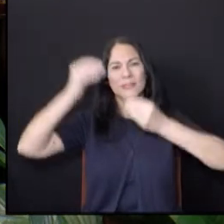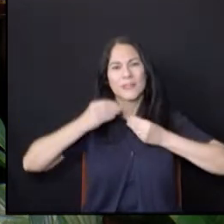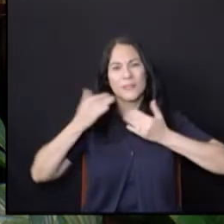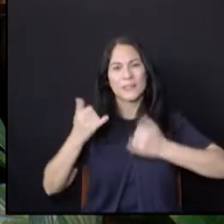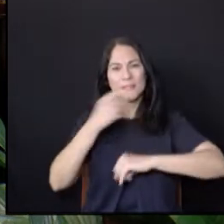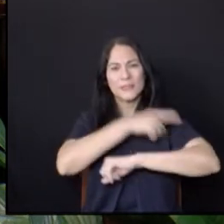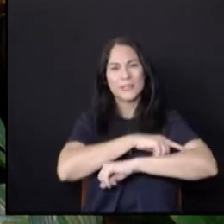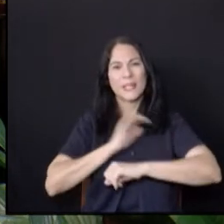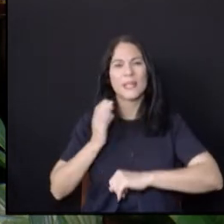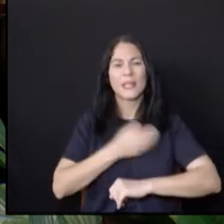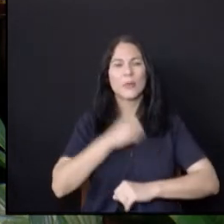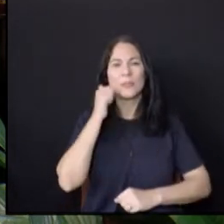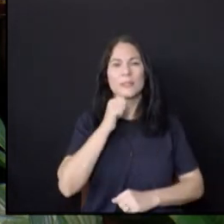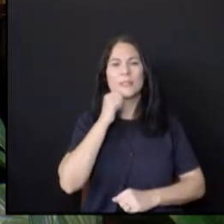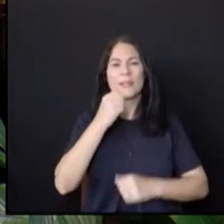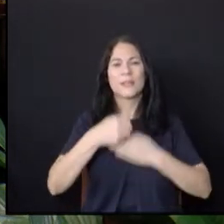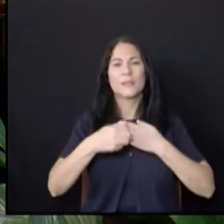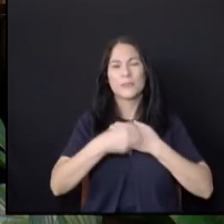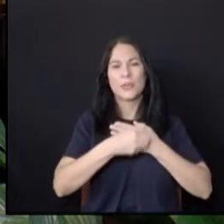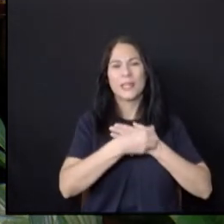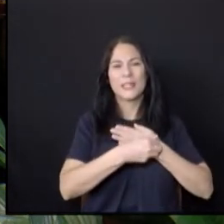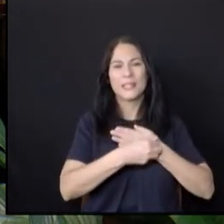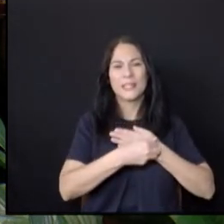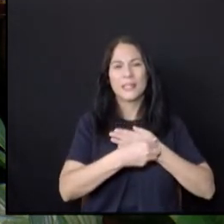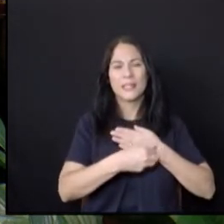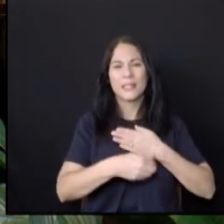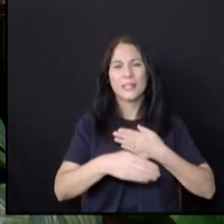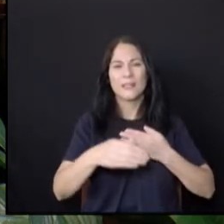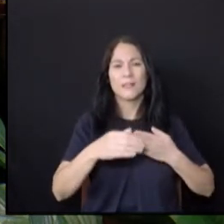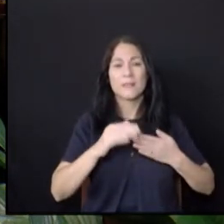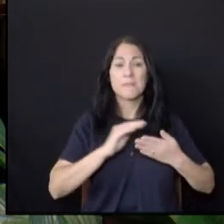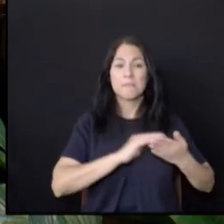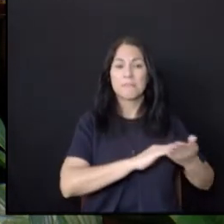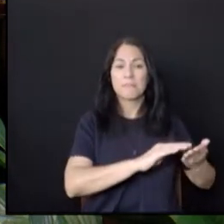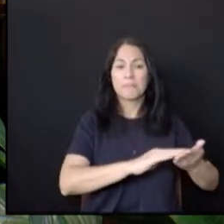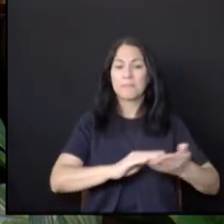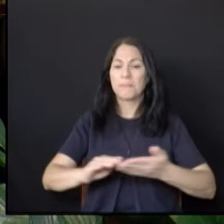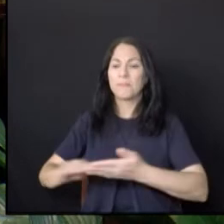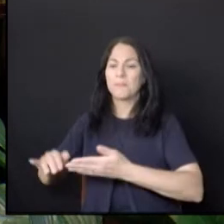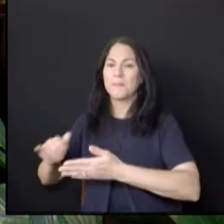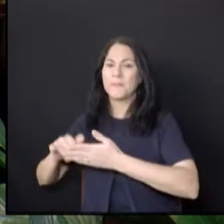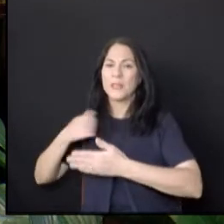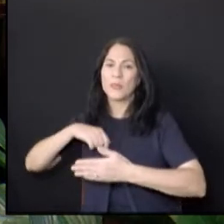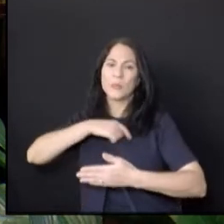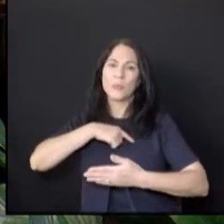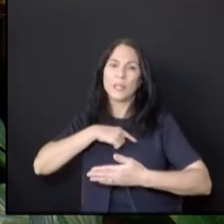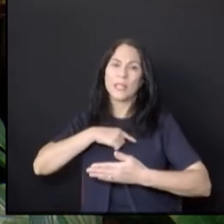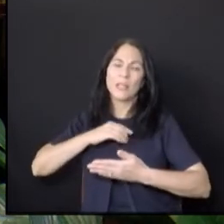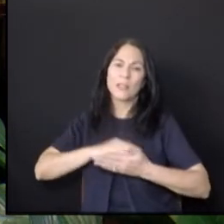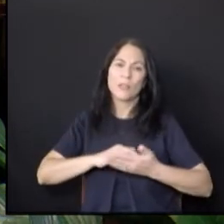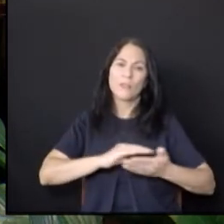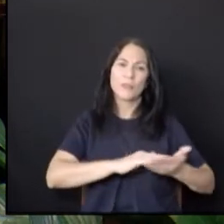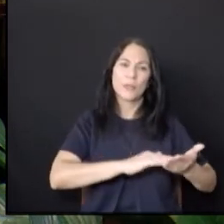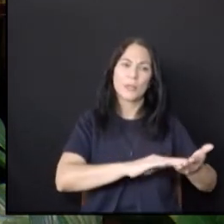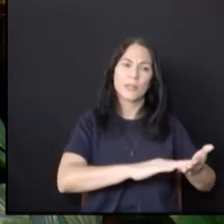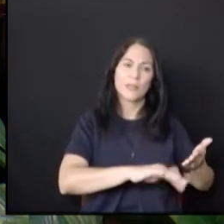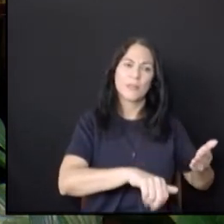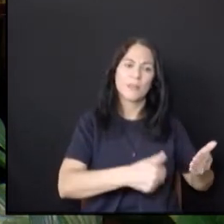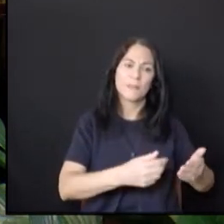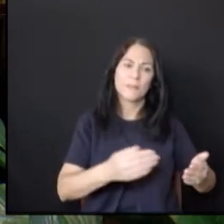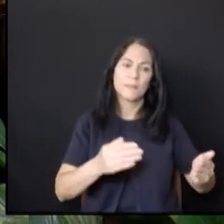day our daily bread, and forgive us our trespasses as we forgive those who